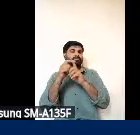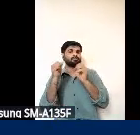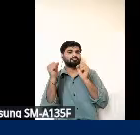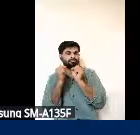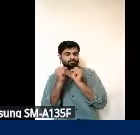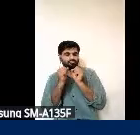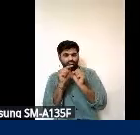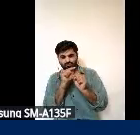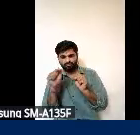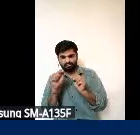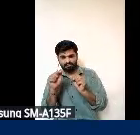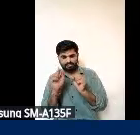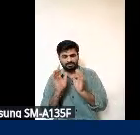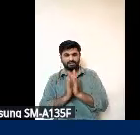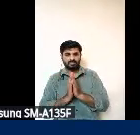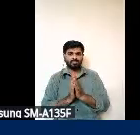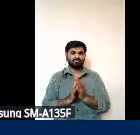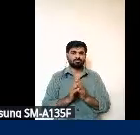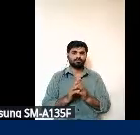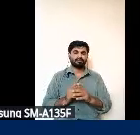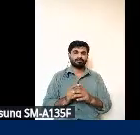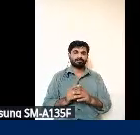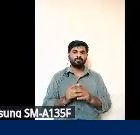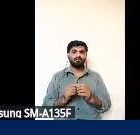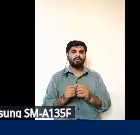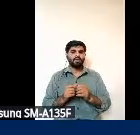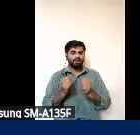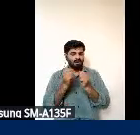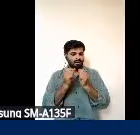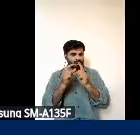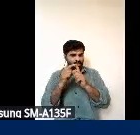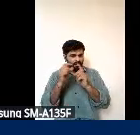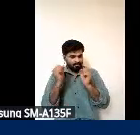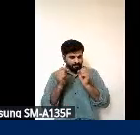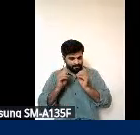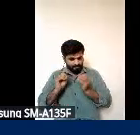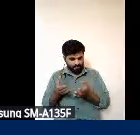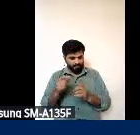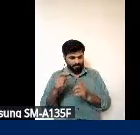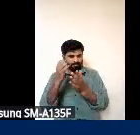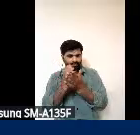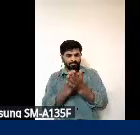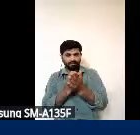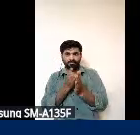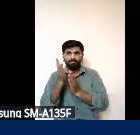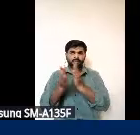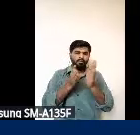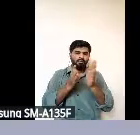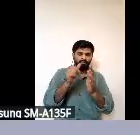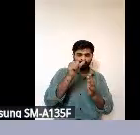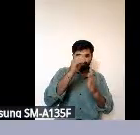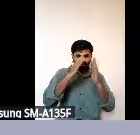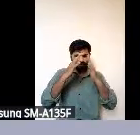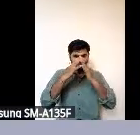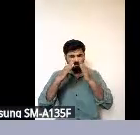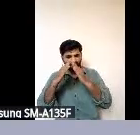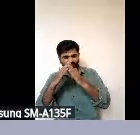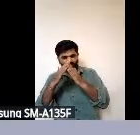officially from 1st April, when the enumerators will go to every household pan India to cover that